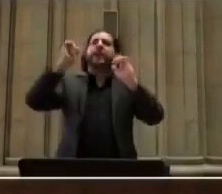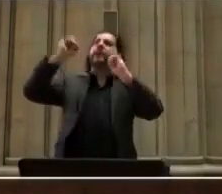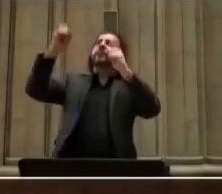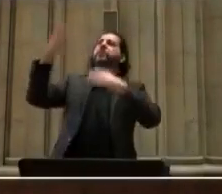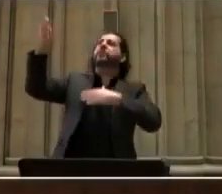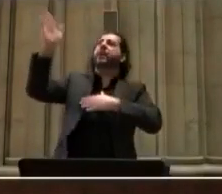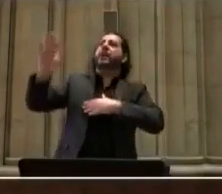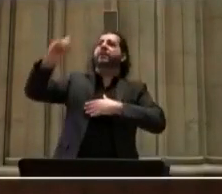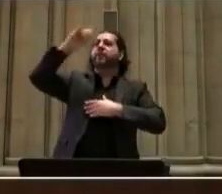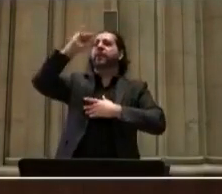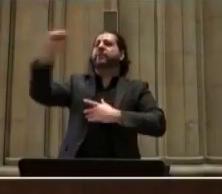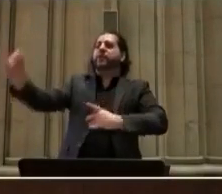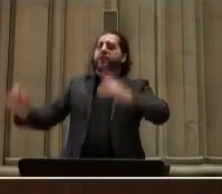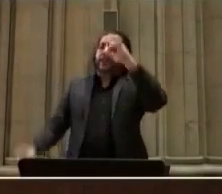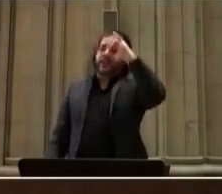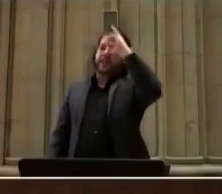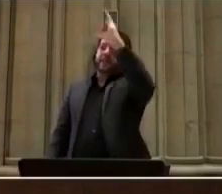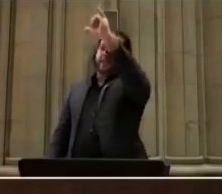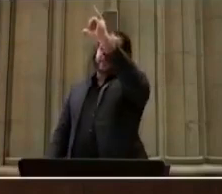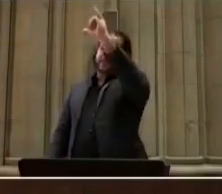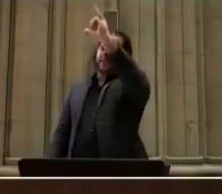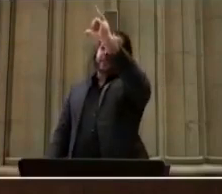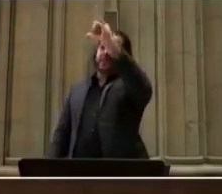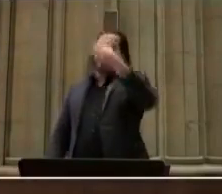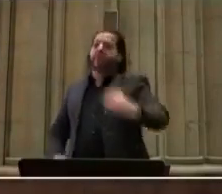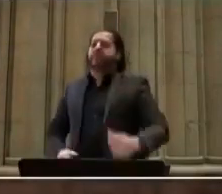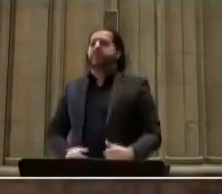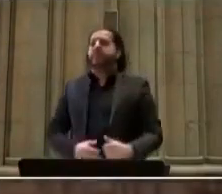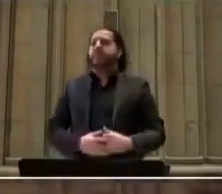God forever and ever.